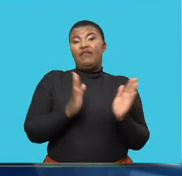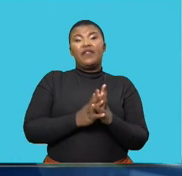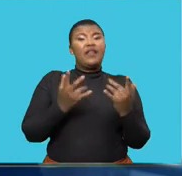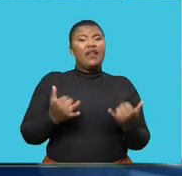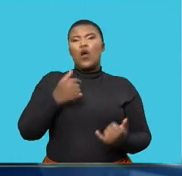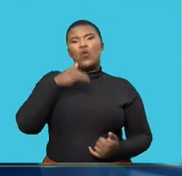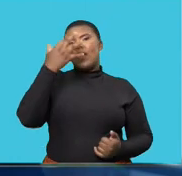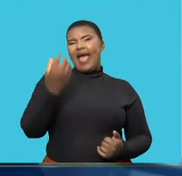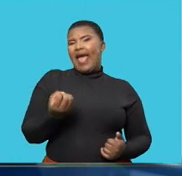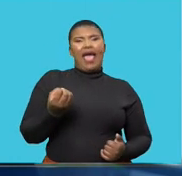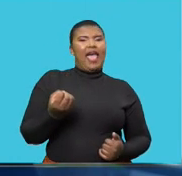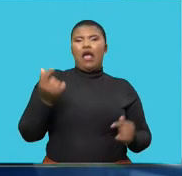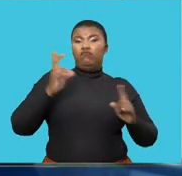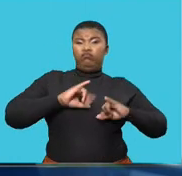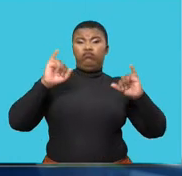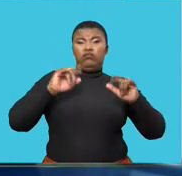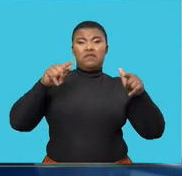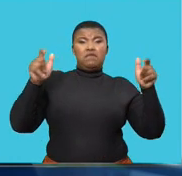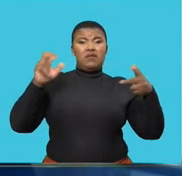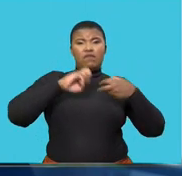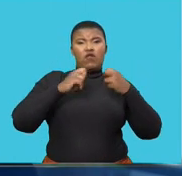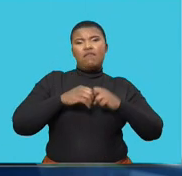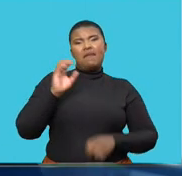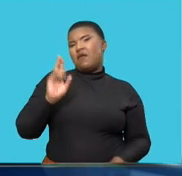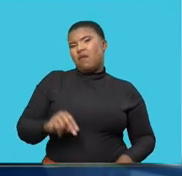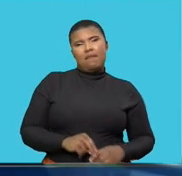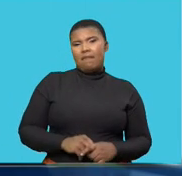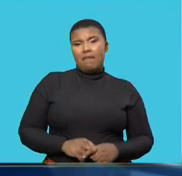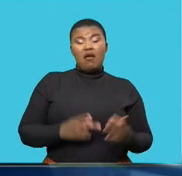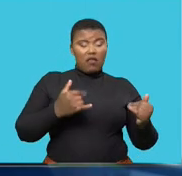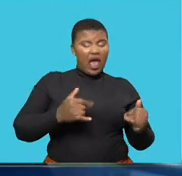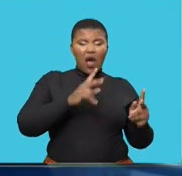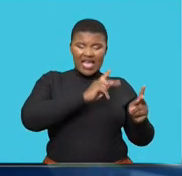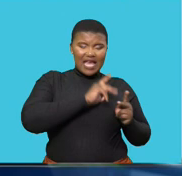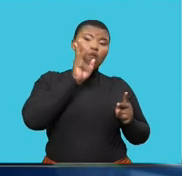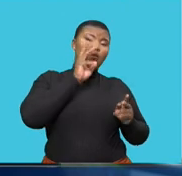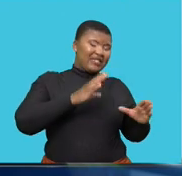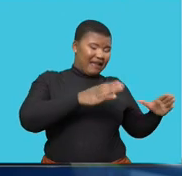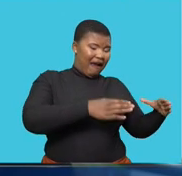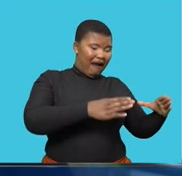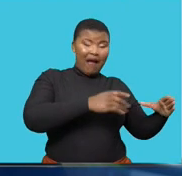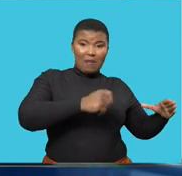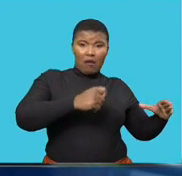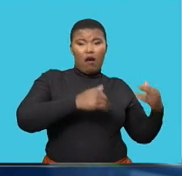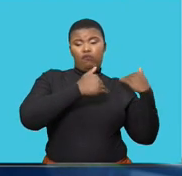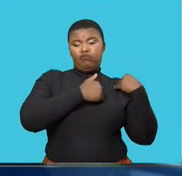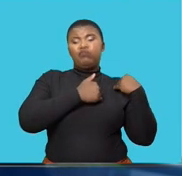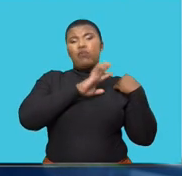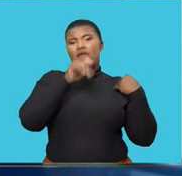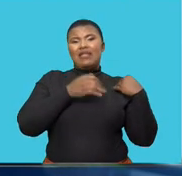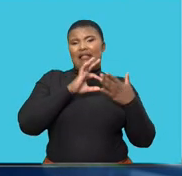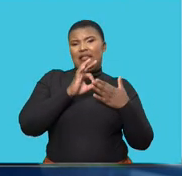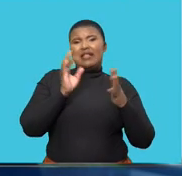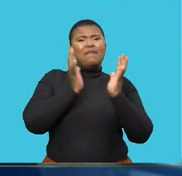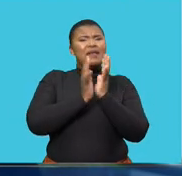Currently, we don't have any major challenge. And the reservoirs are looking relatively healthy. We have had meetings with